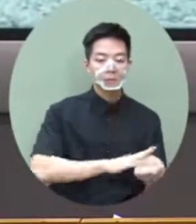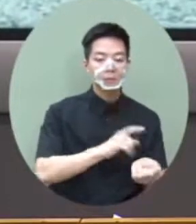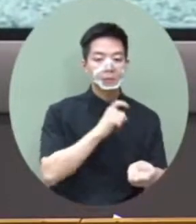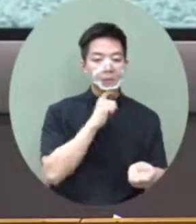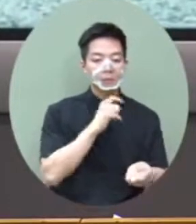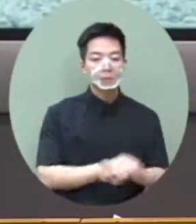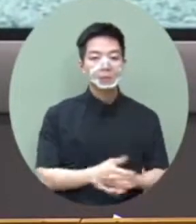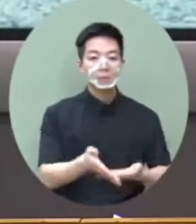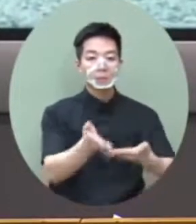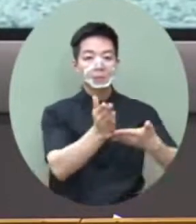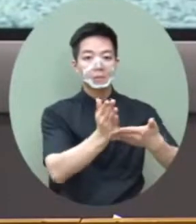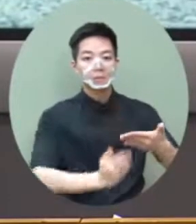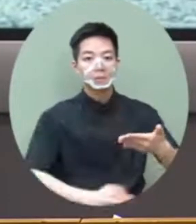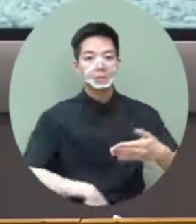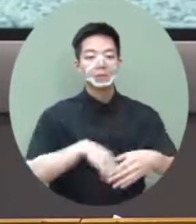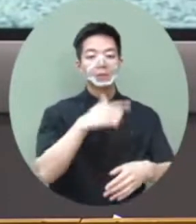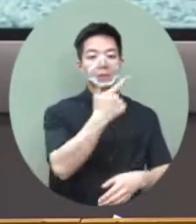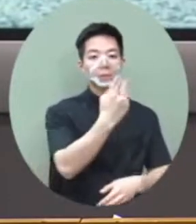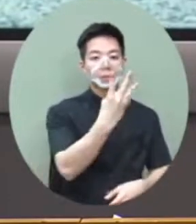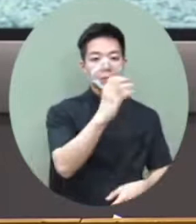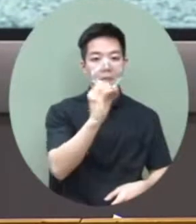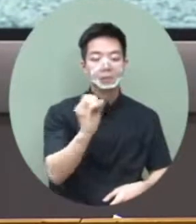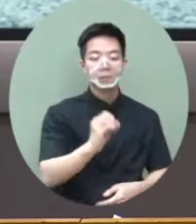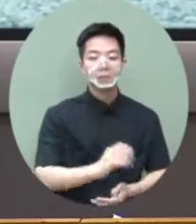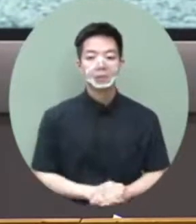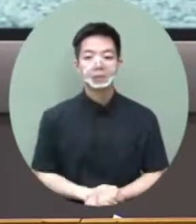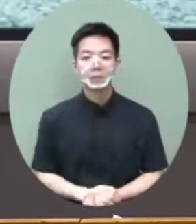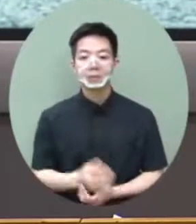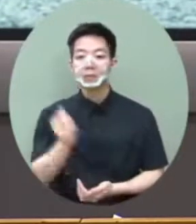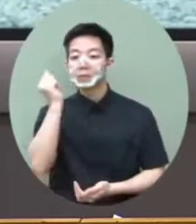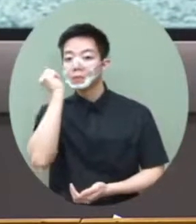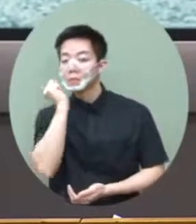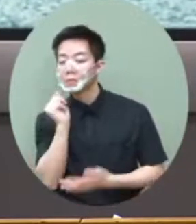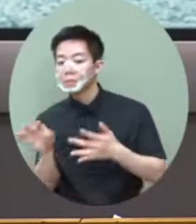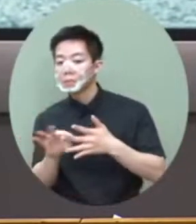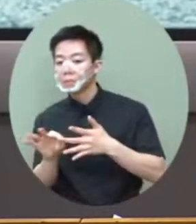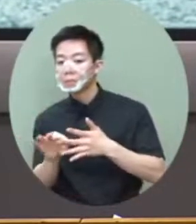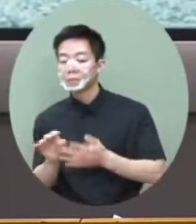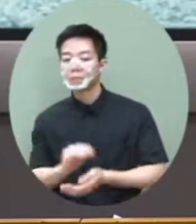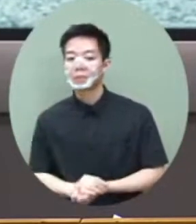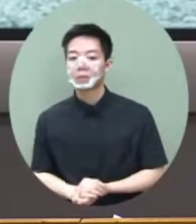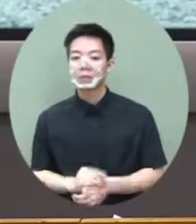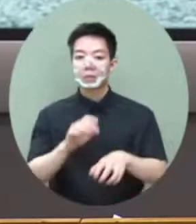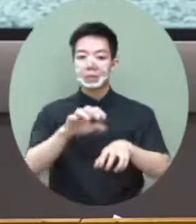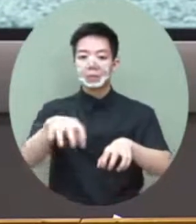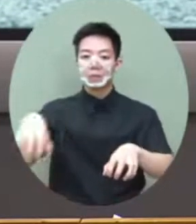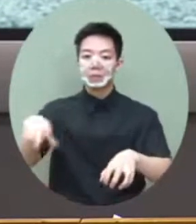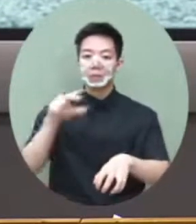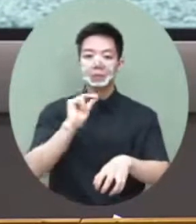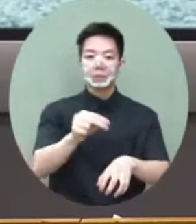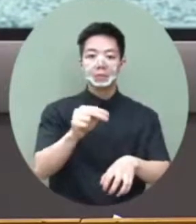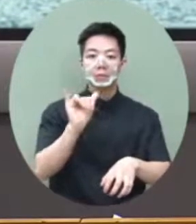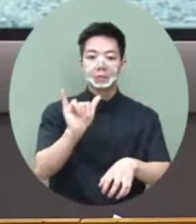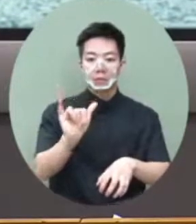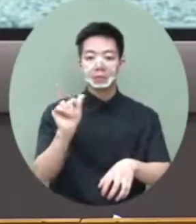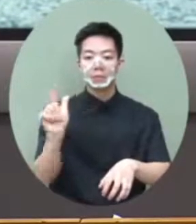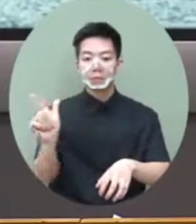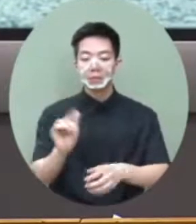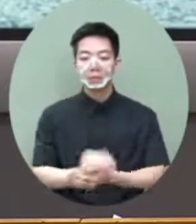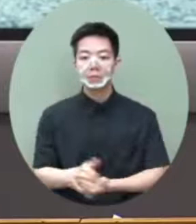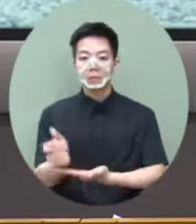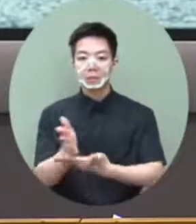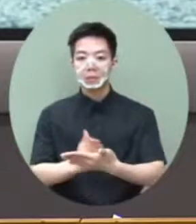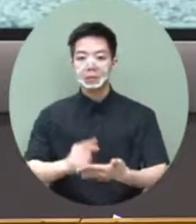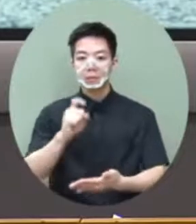281 homes for people with disabilities that are affected, which accounts for 84% of the total number of such